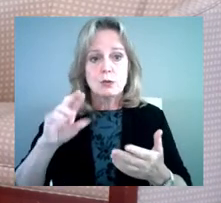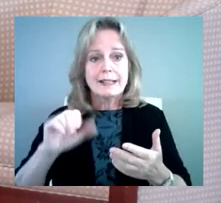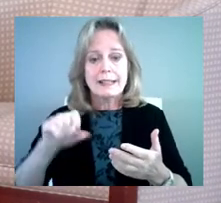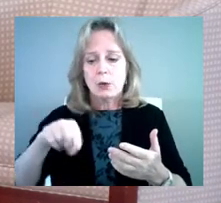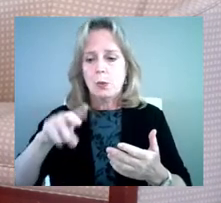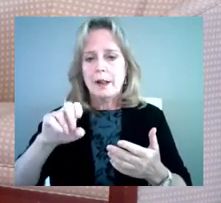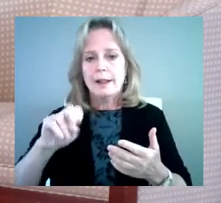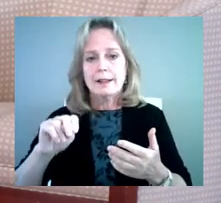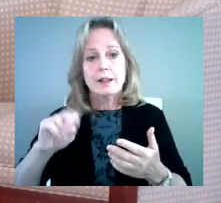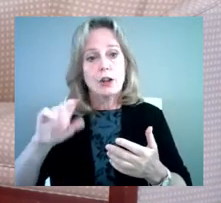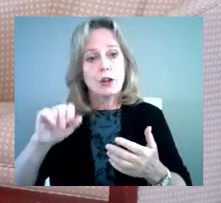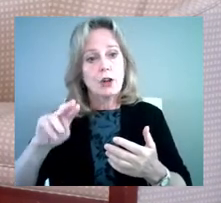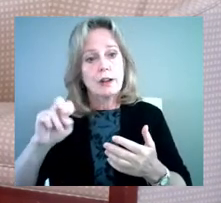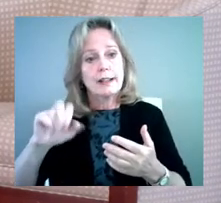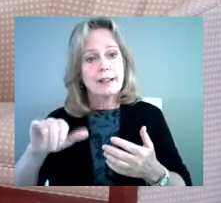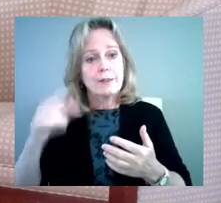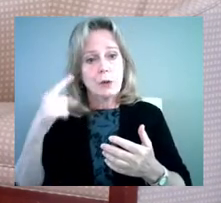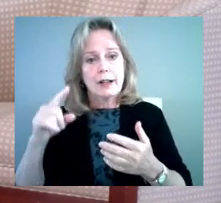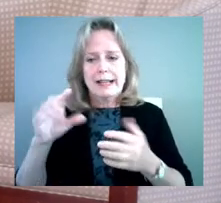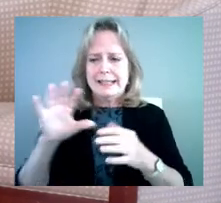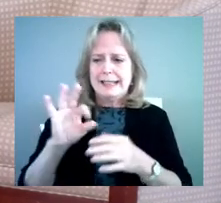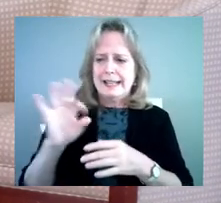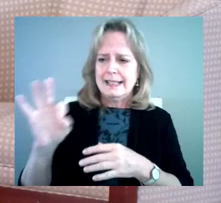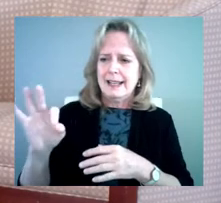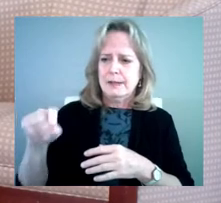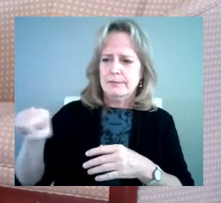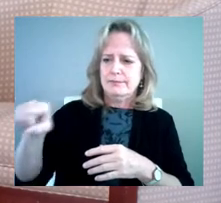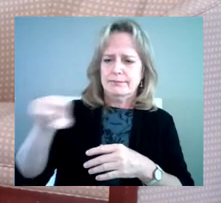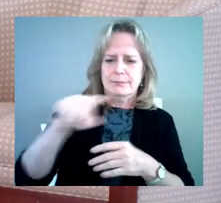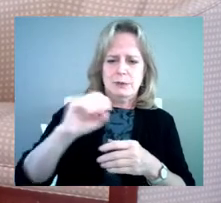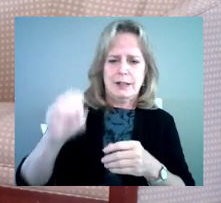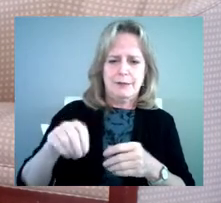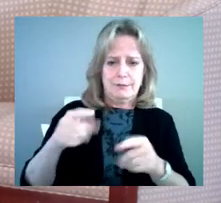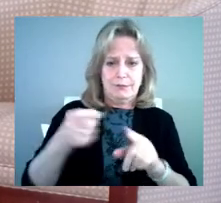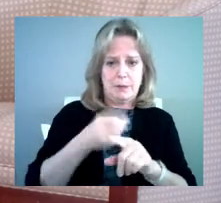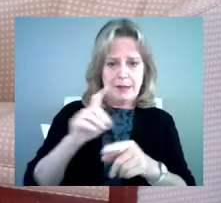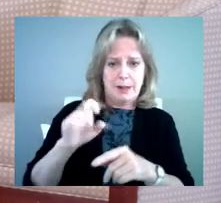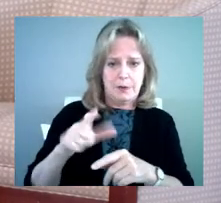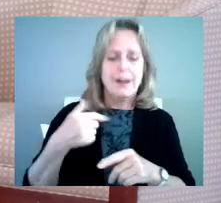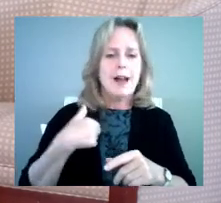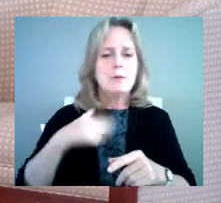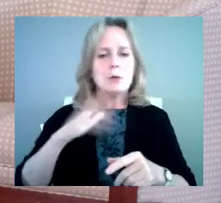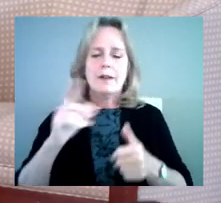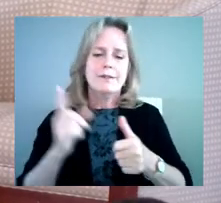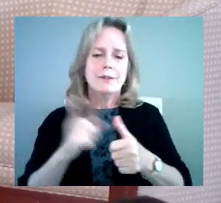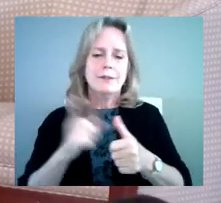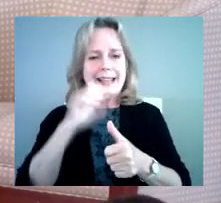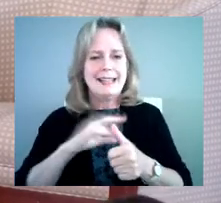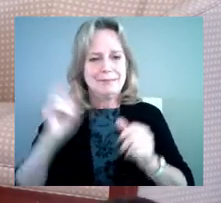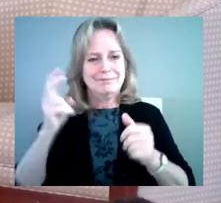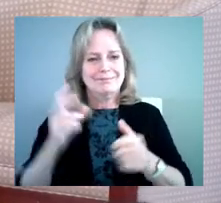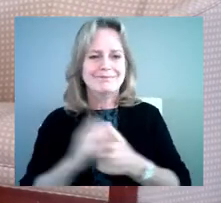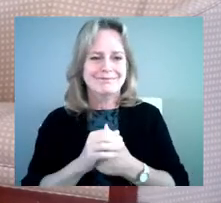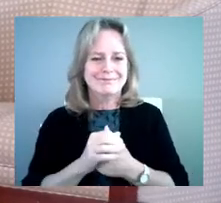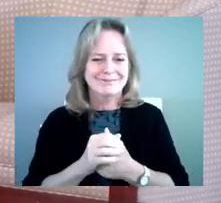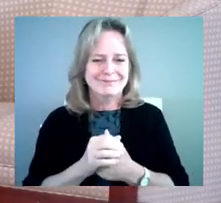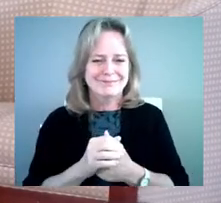Carney, and for the 99% of you who are from Delaware, I'm your First Lady.